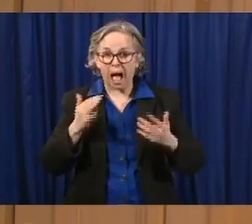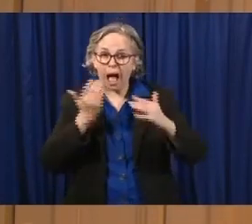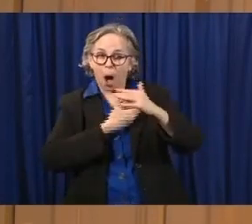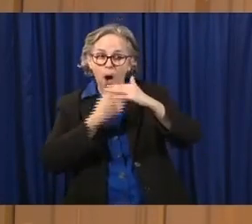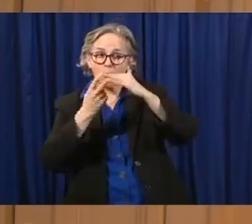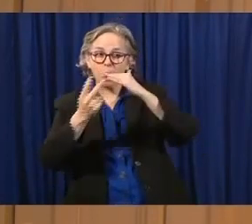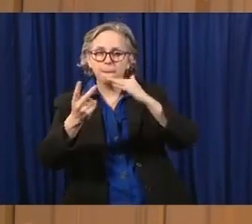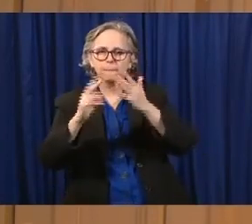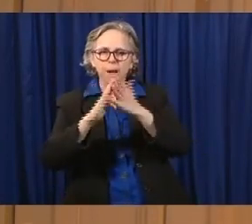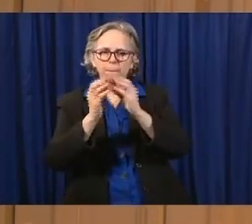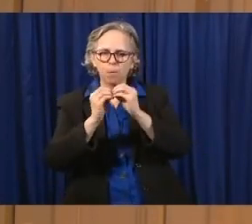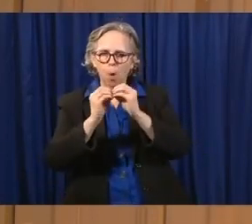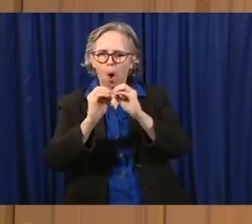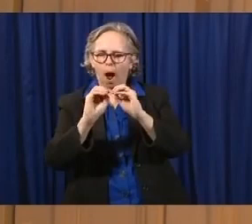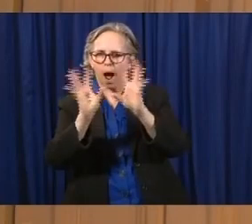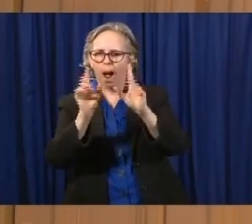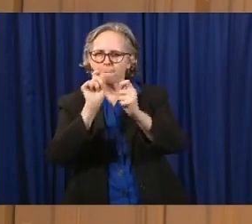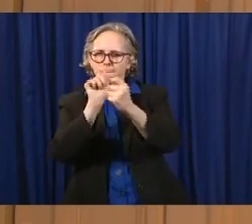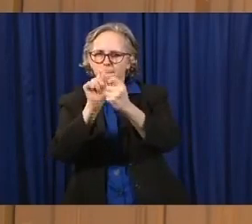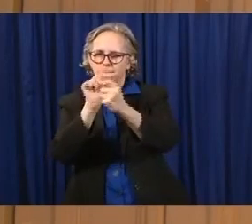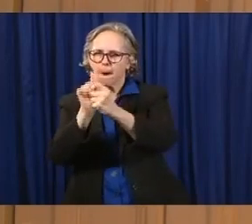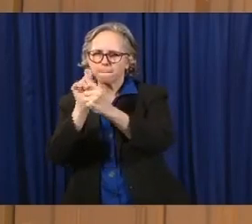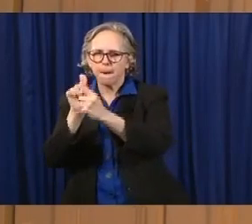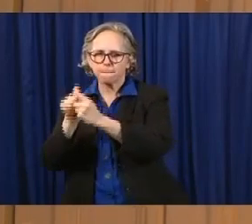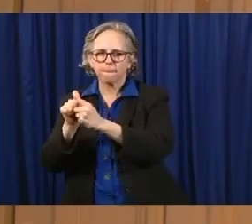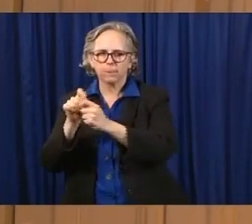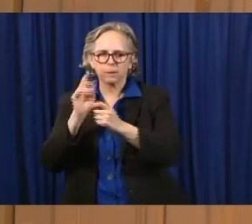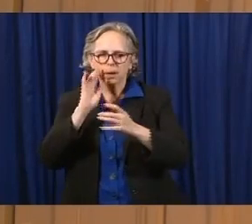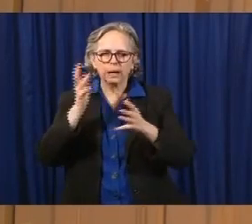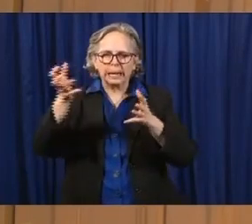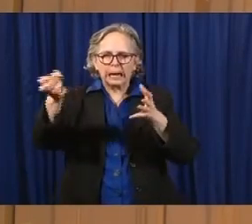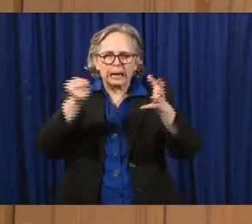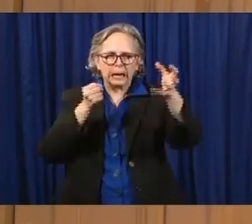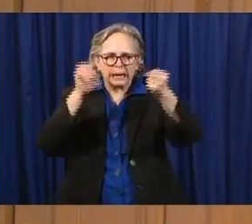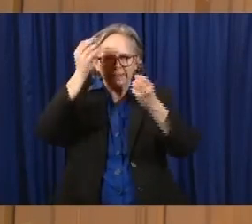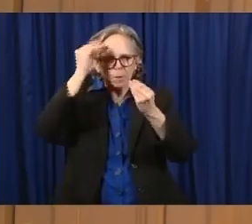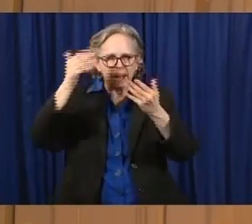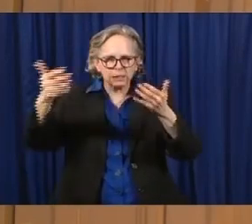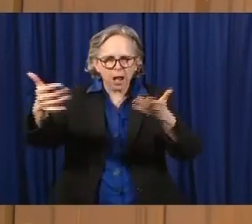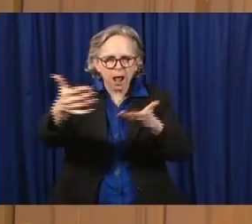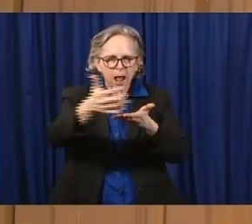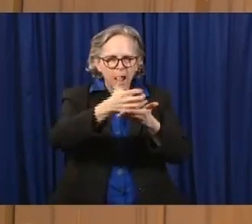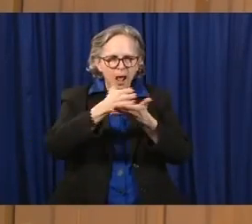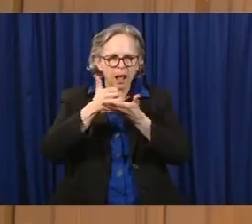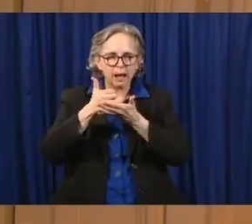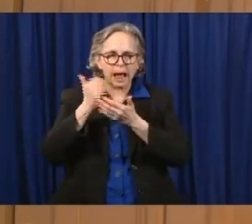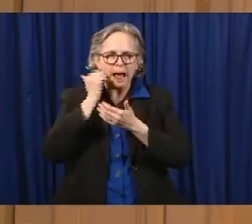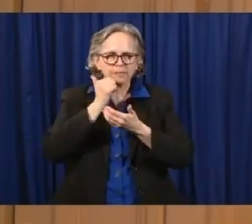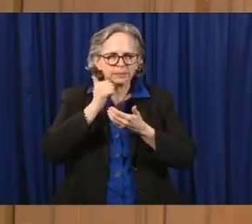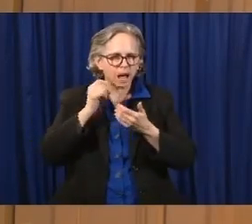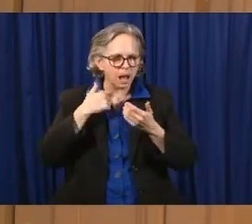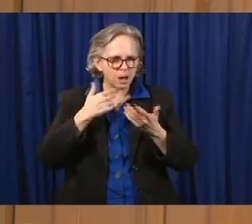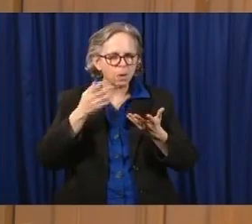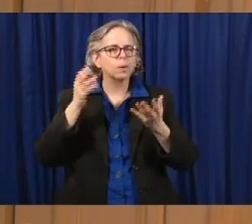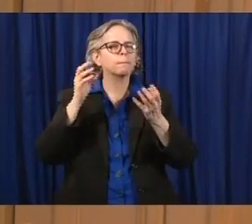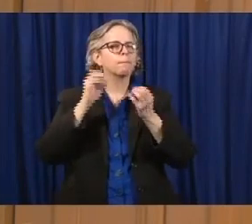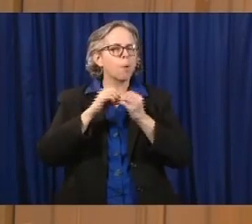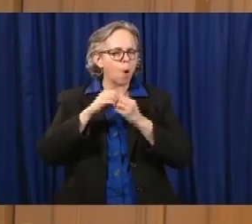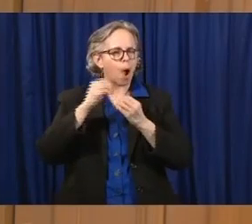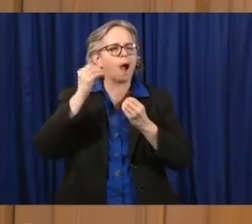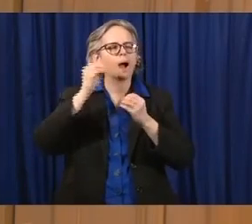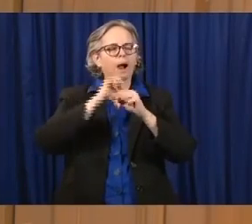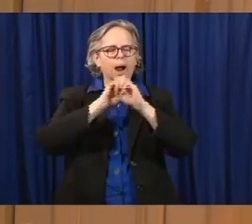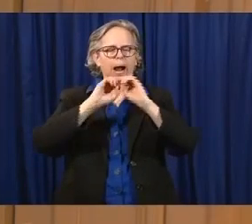Health. So little by little, we're gathering all the best data we can, and each day we're gonna keep loading up on more numbers we can